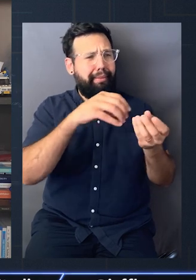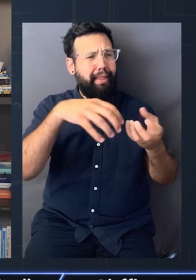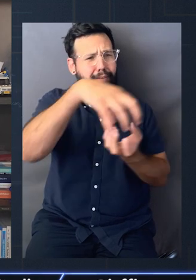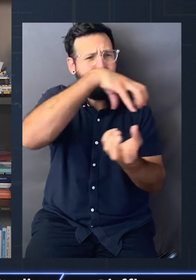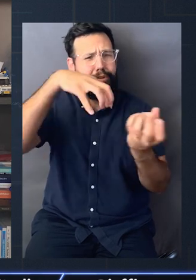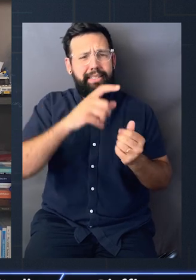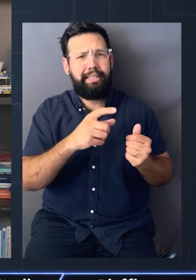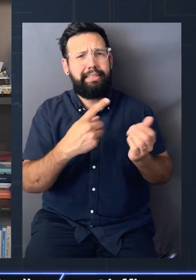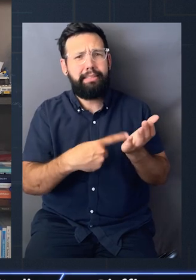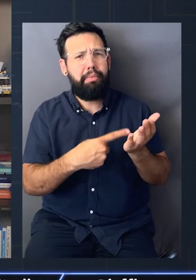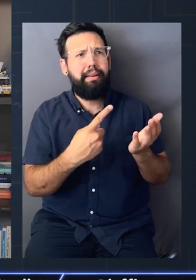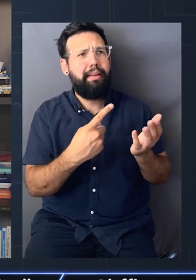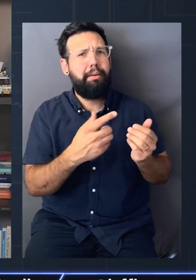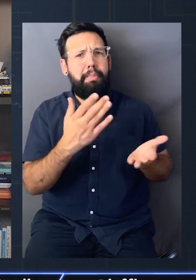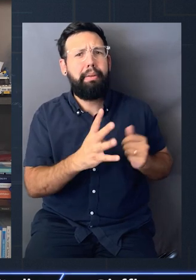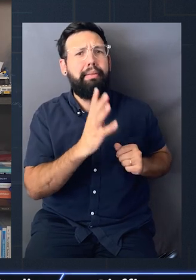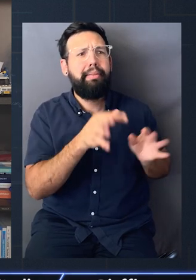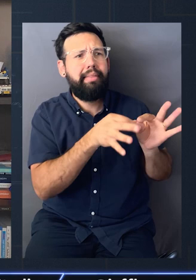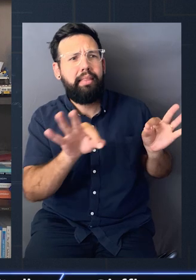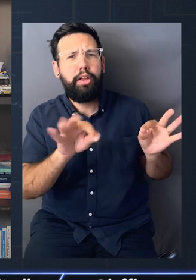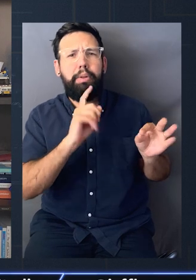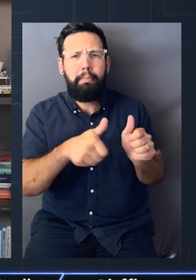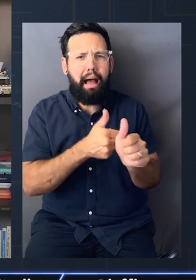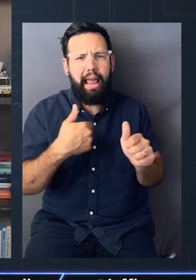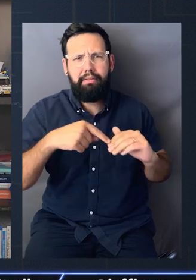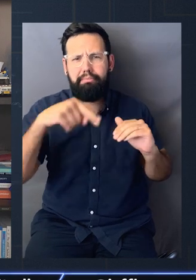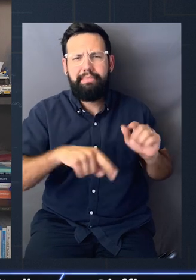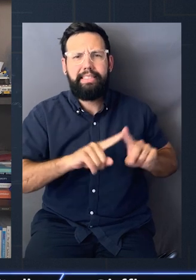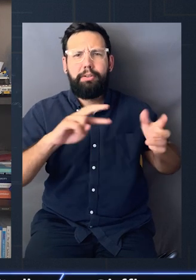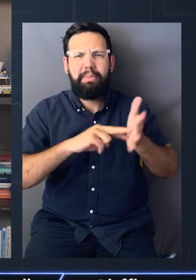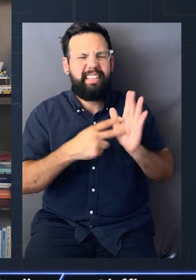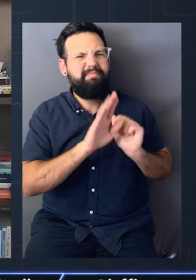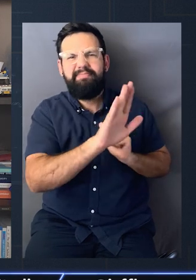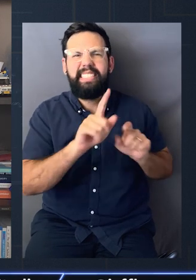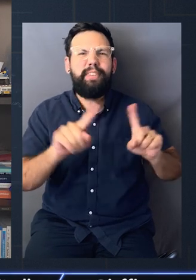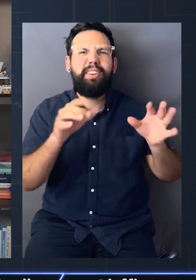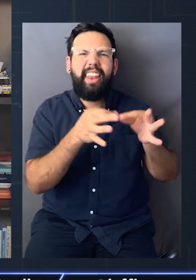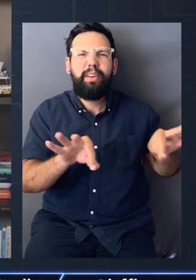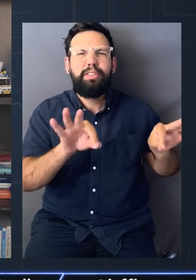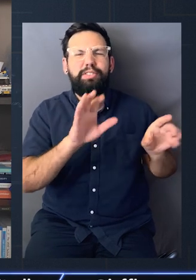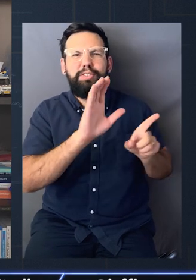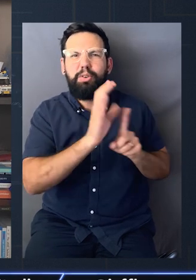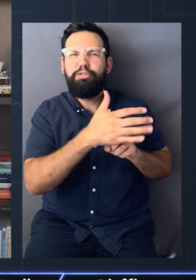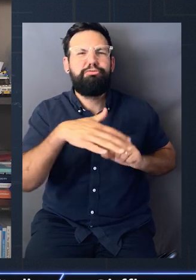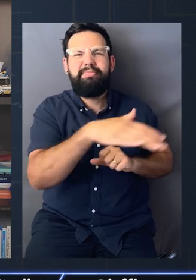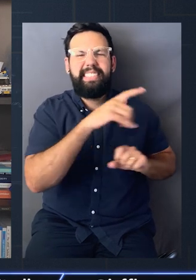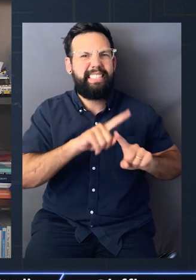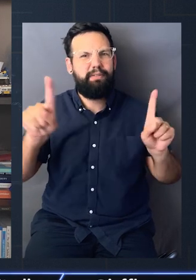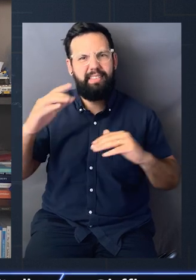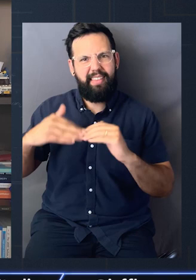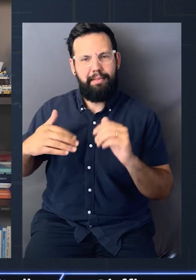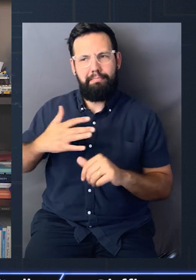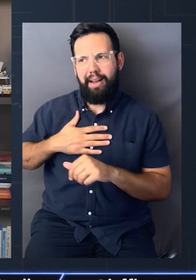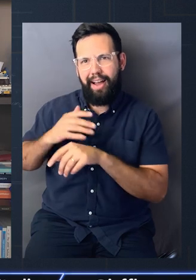kind of say one thing and it really has this bigger meaning, a bit of a different language, a different culture than what I was